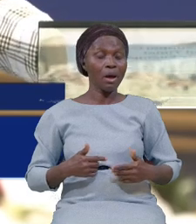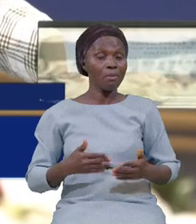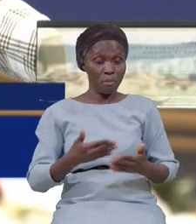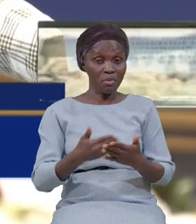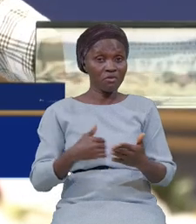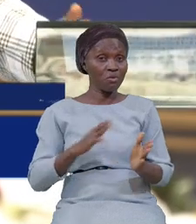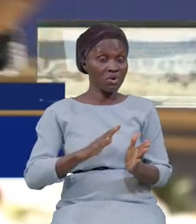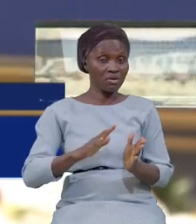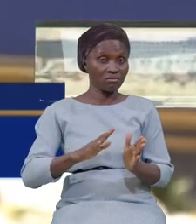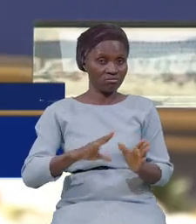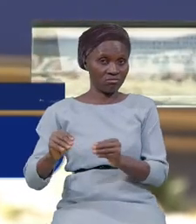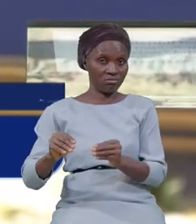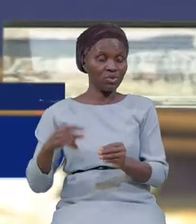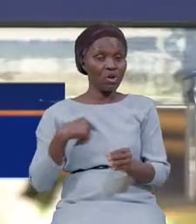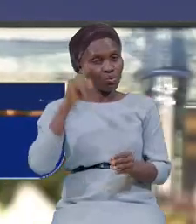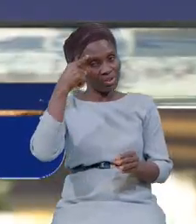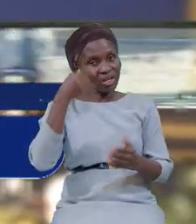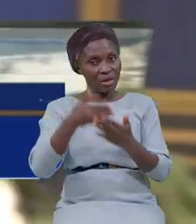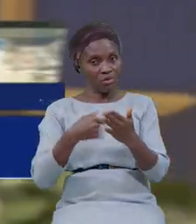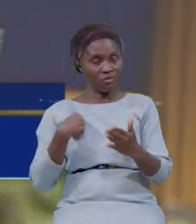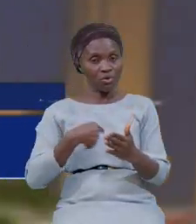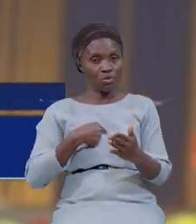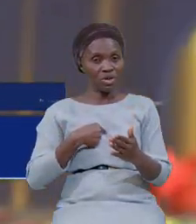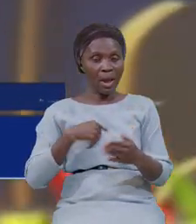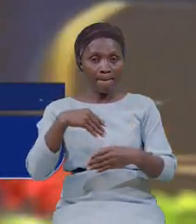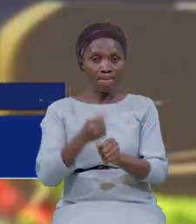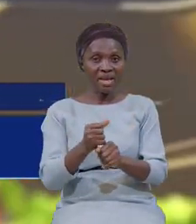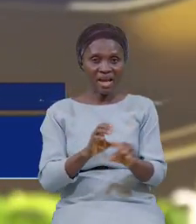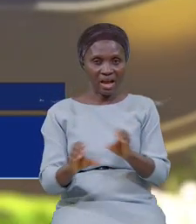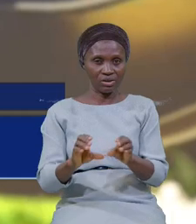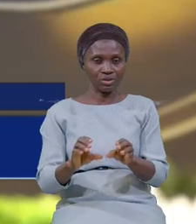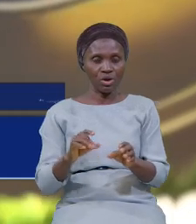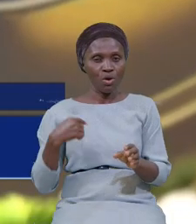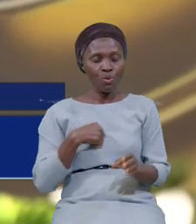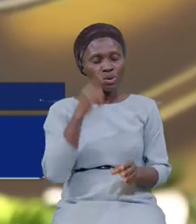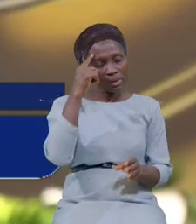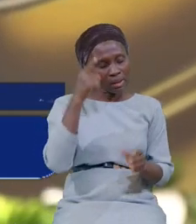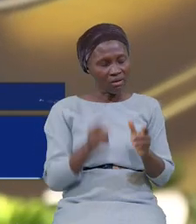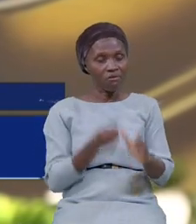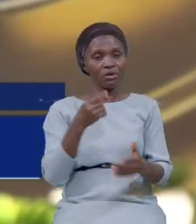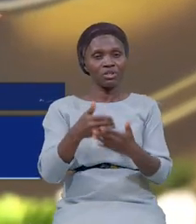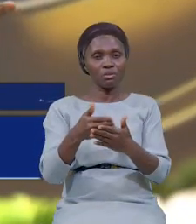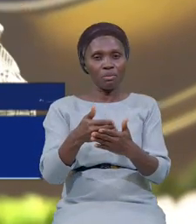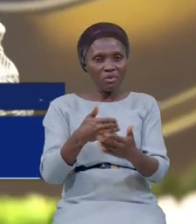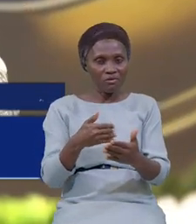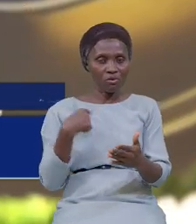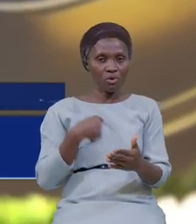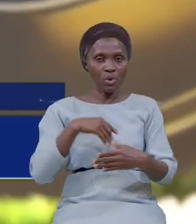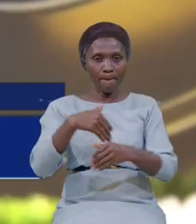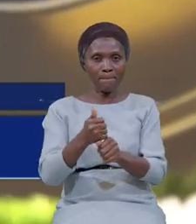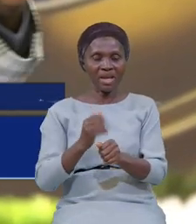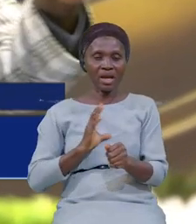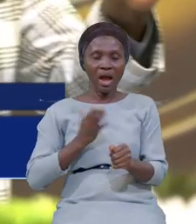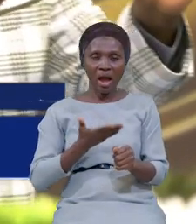think before we speak. We think before we make our proposals. Are you making a proposal